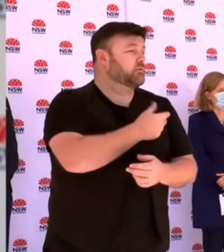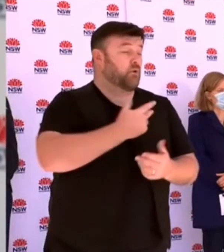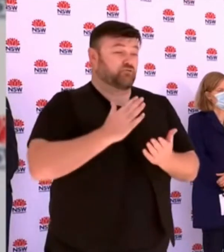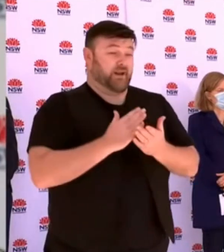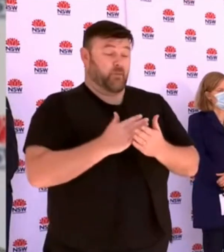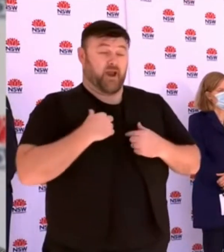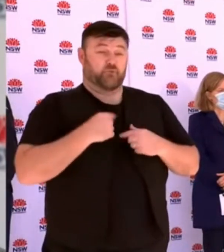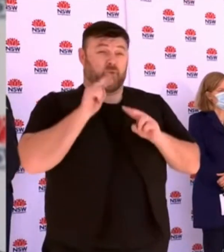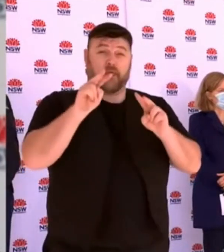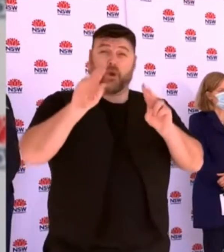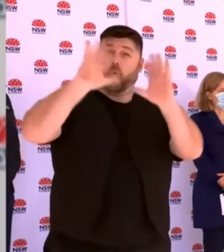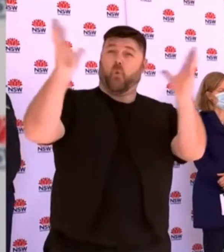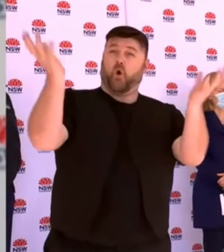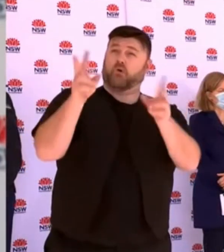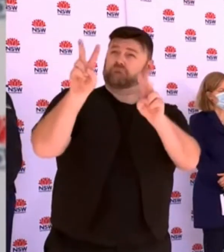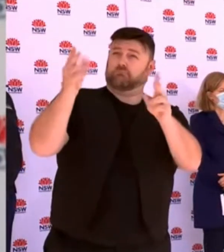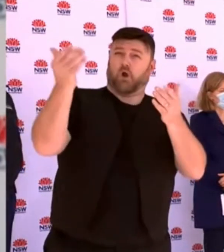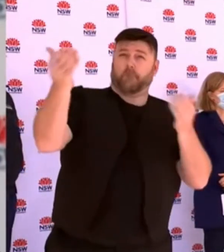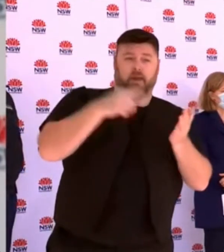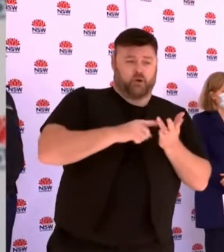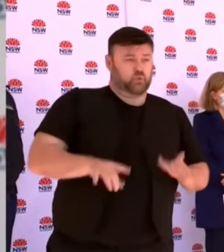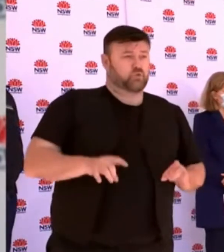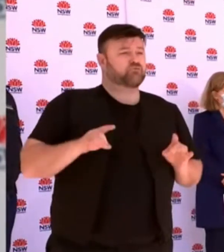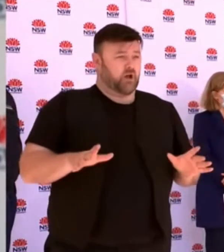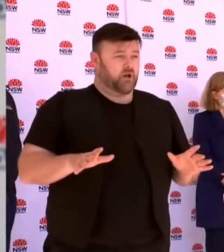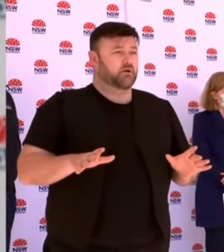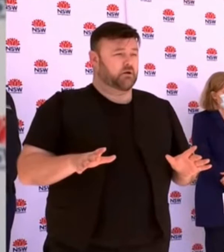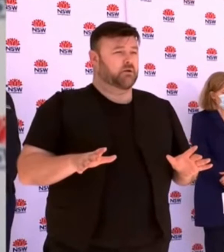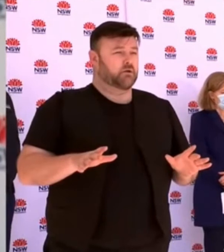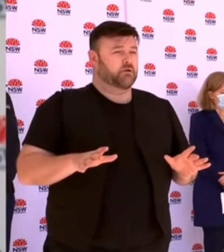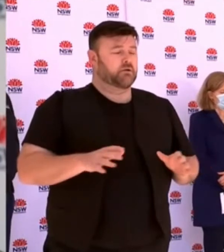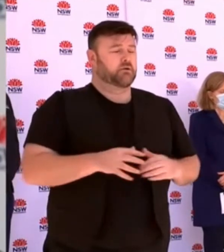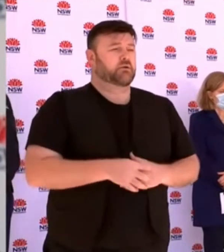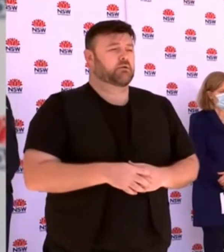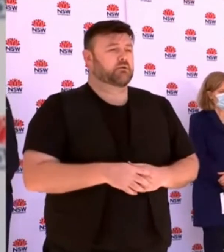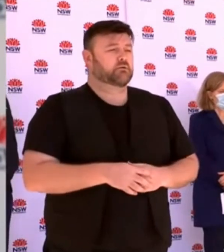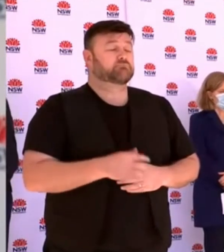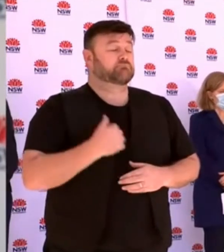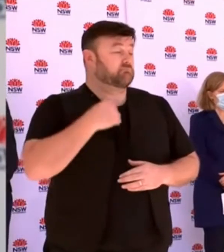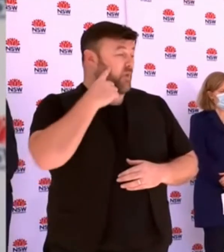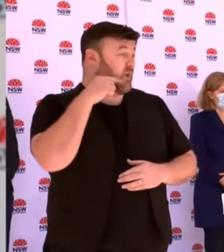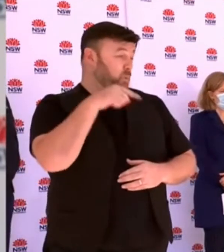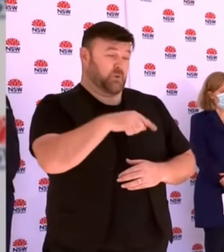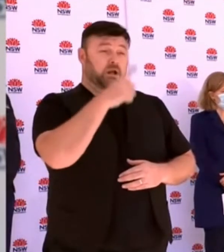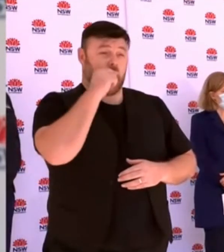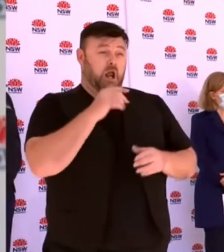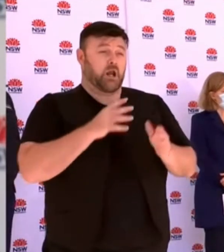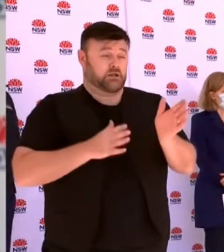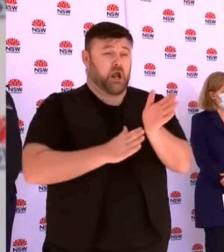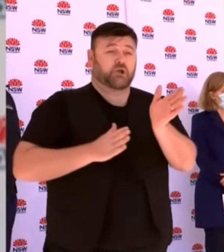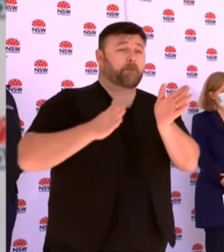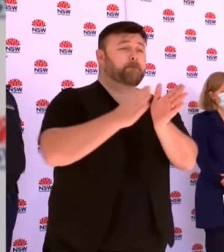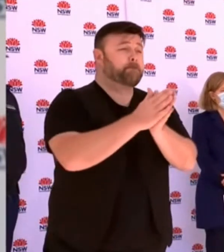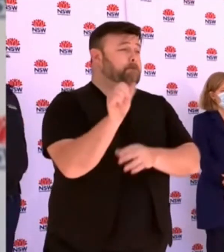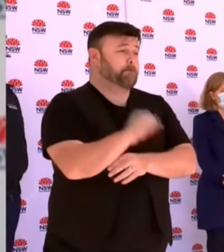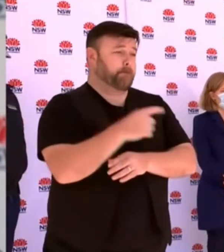about what the world looks like in Australia between now and when those vaccines are available. But I do think we have the potential to catch up. We have the